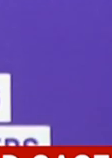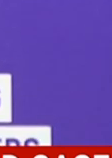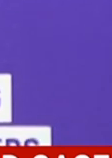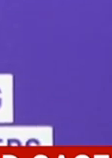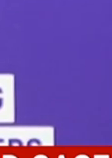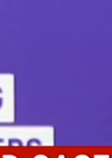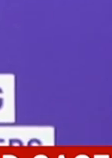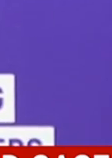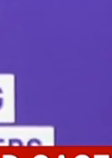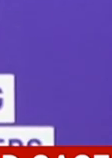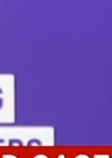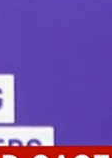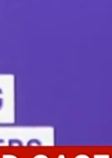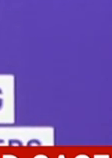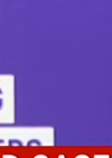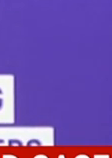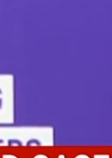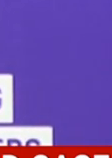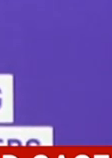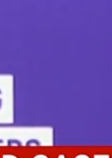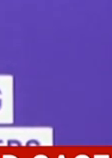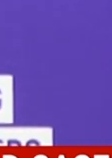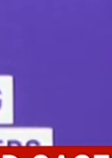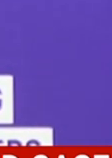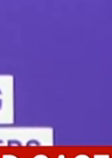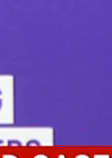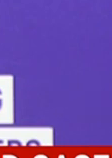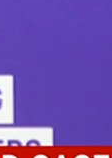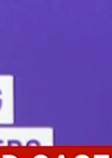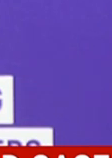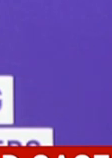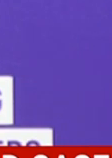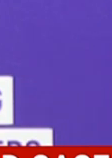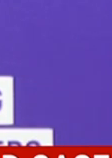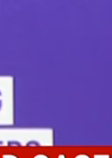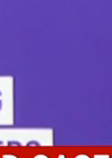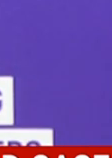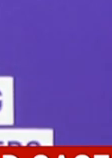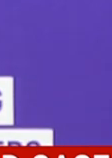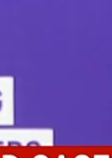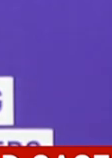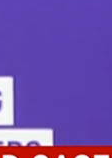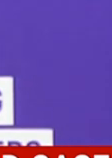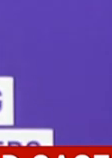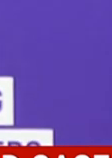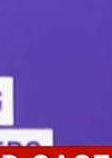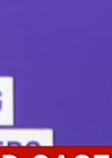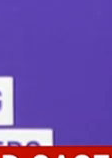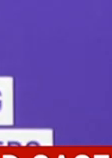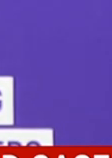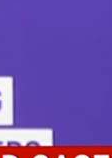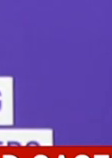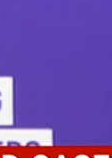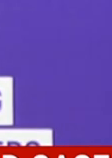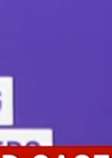80s, 2 males in their 90s. All of those deaths are linked to aged care, and of course we send our deepest sympathies